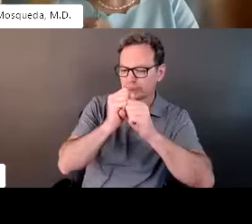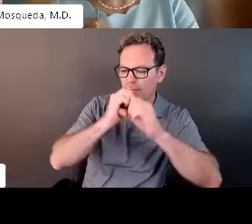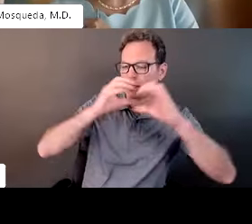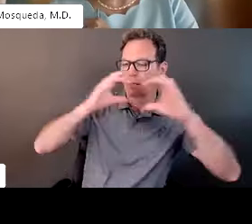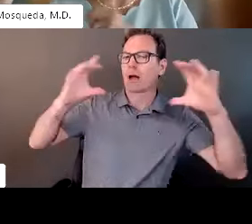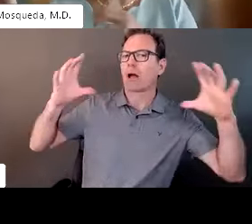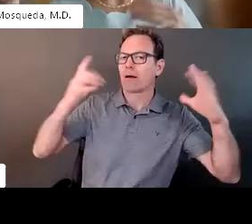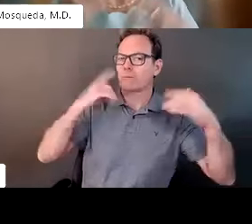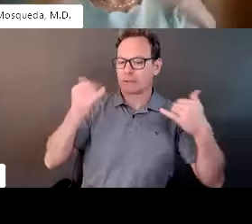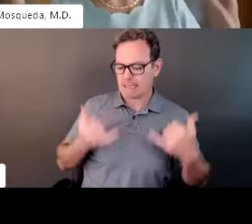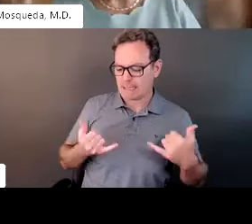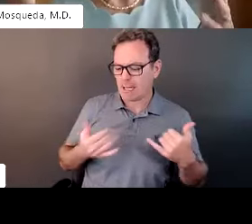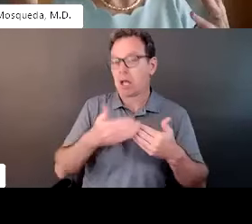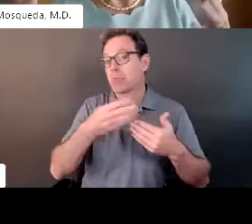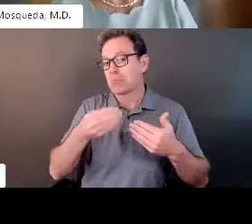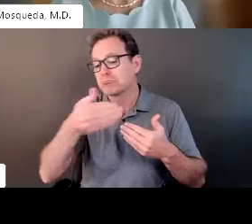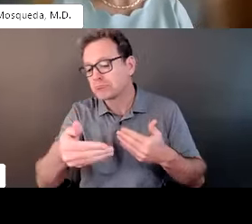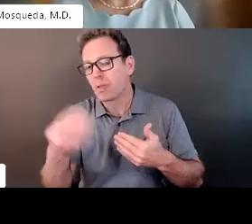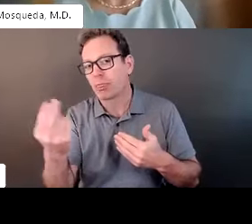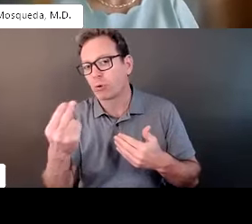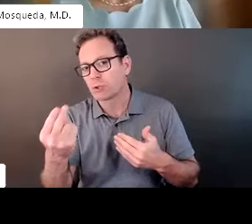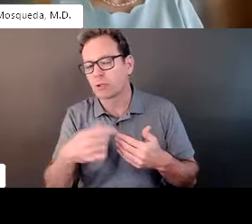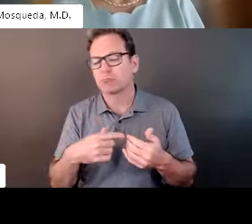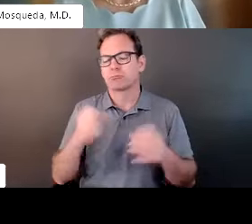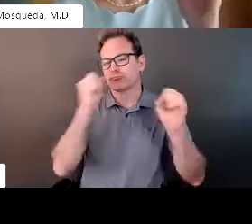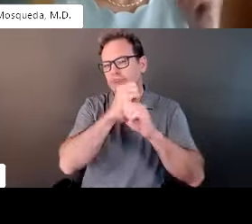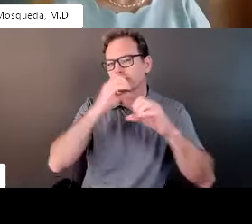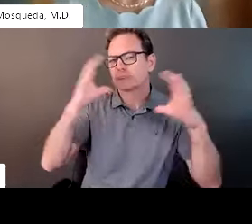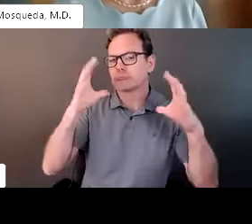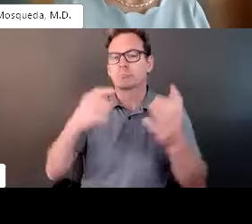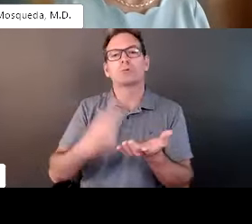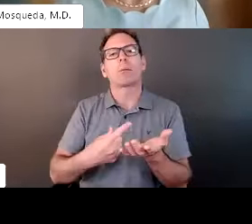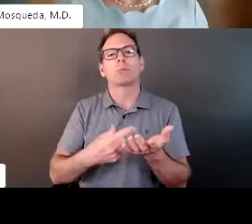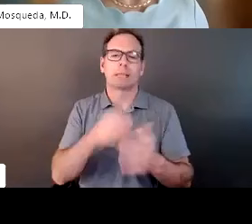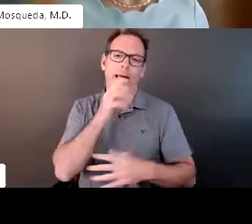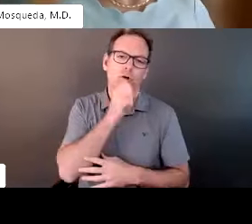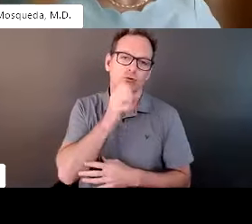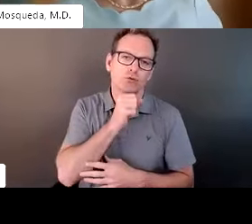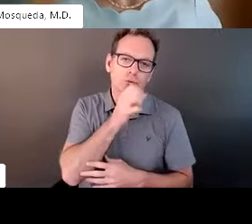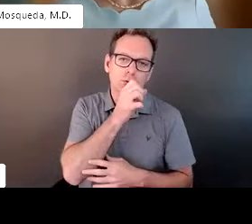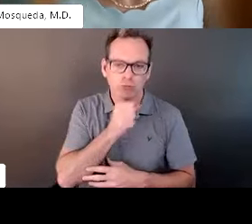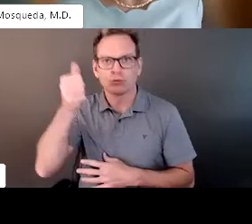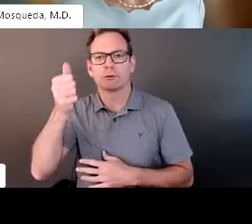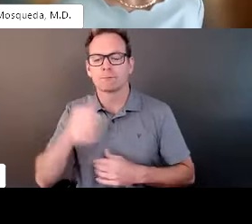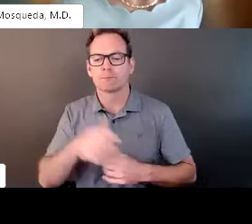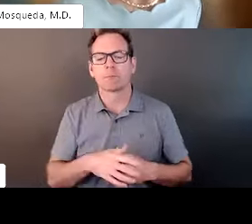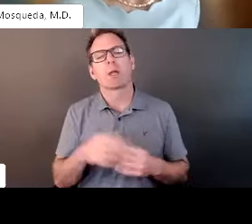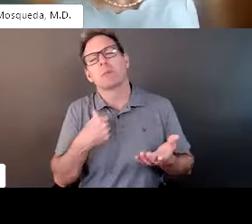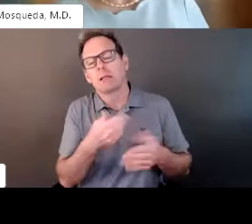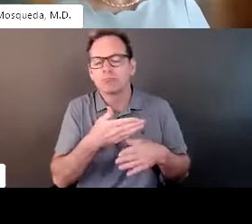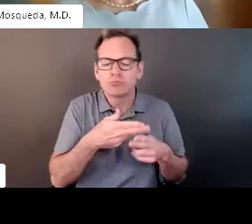and Thursday about aging kinds of stuff, a little bit about IPV, and a little bit